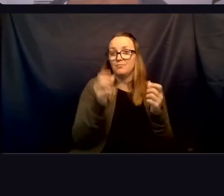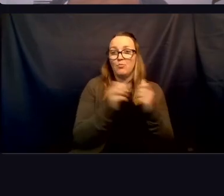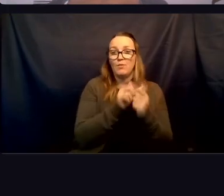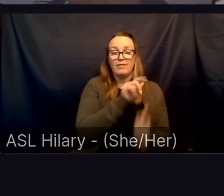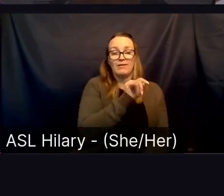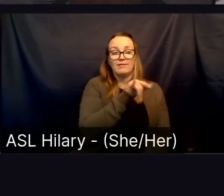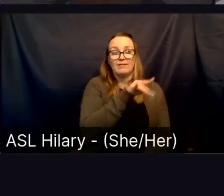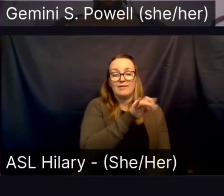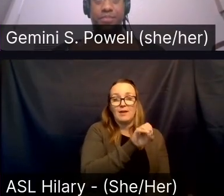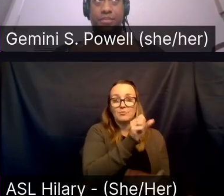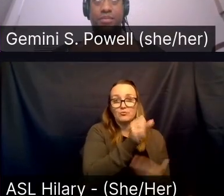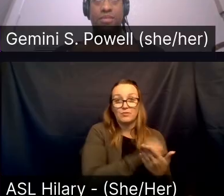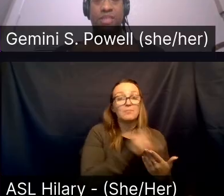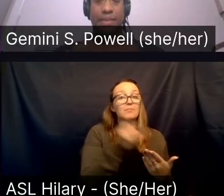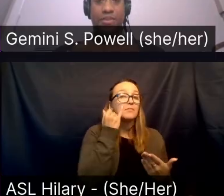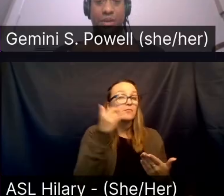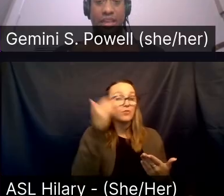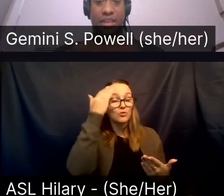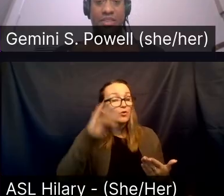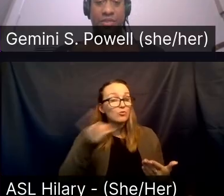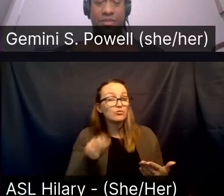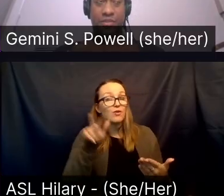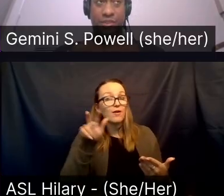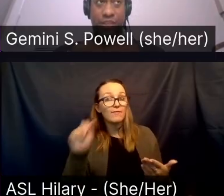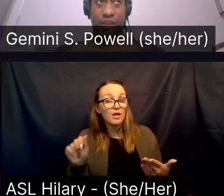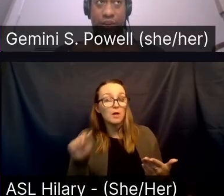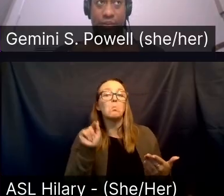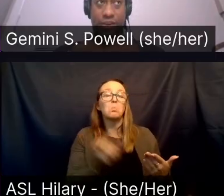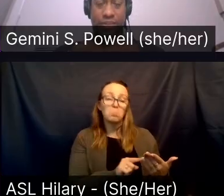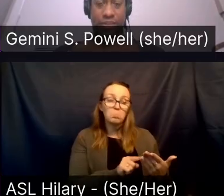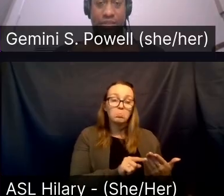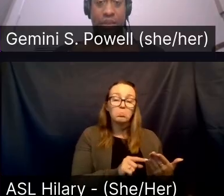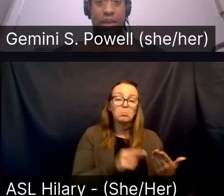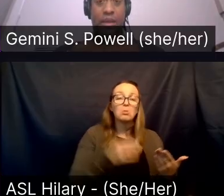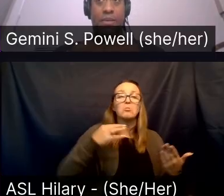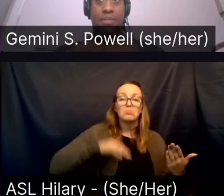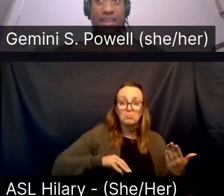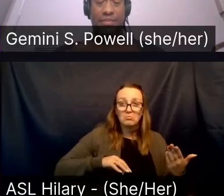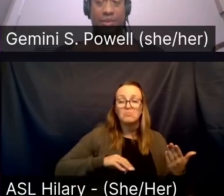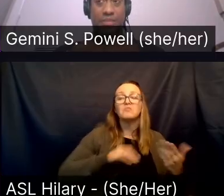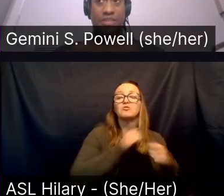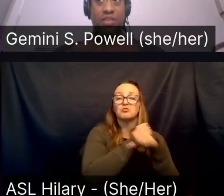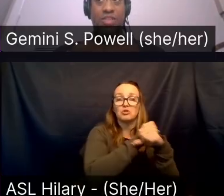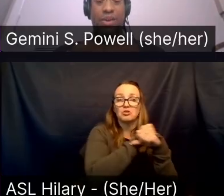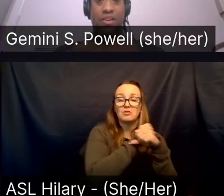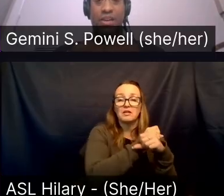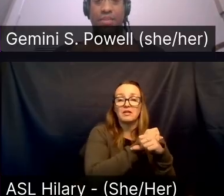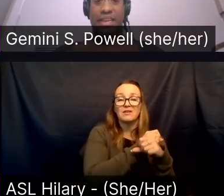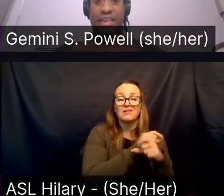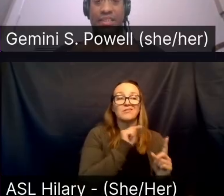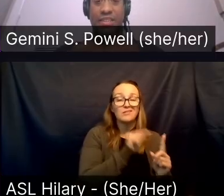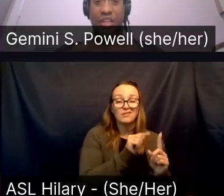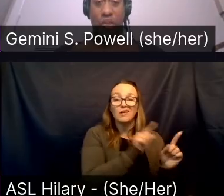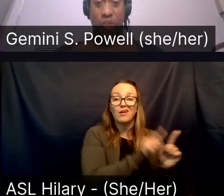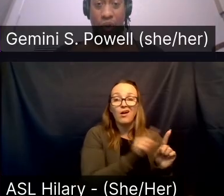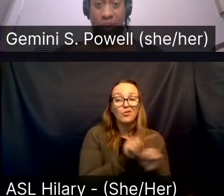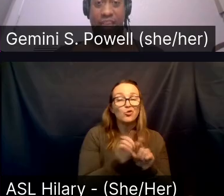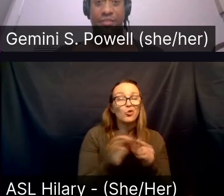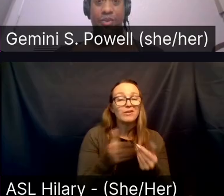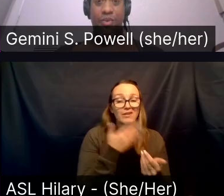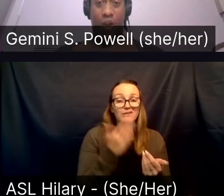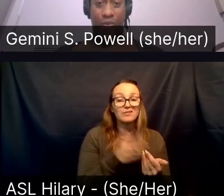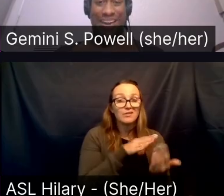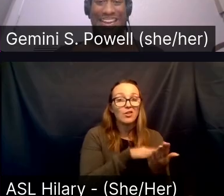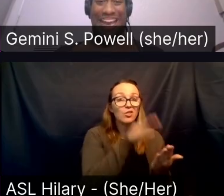you know JavaScript, TypeScript is useful for security reasons, but TypeScript is also incredibly easy to